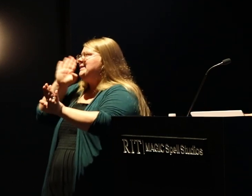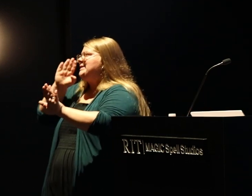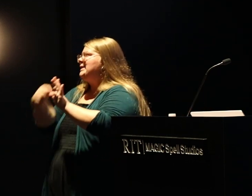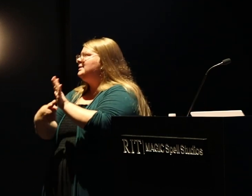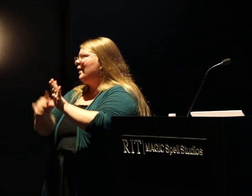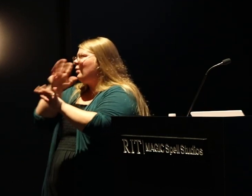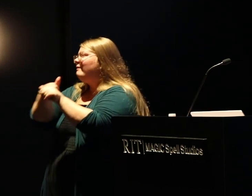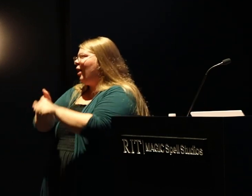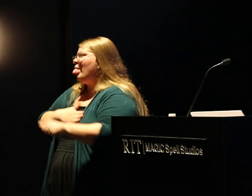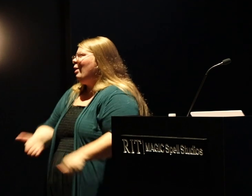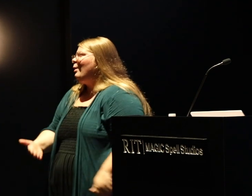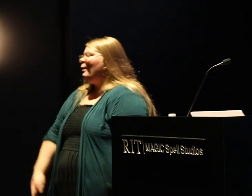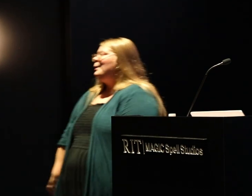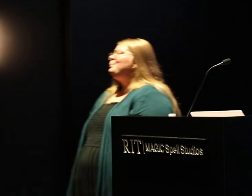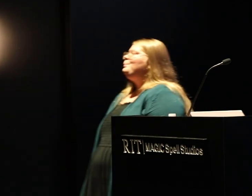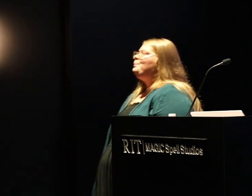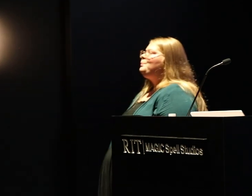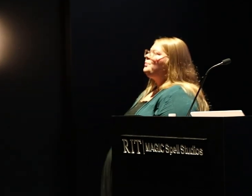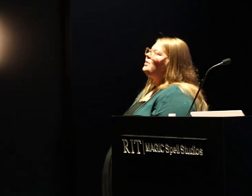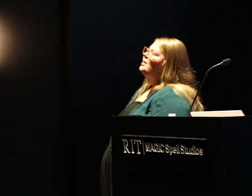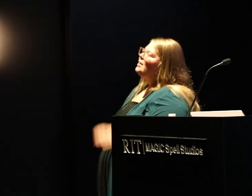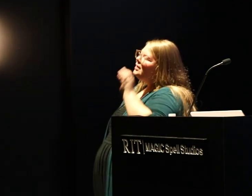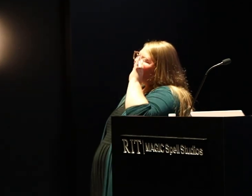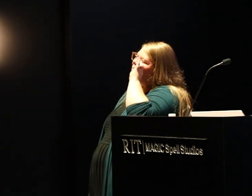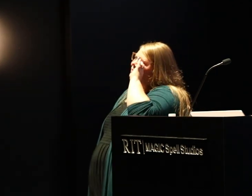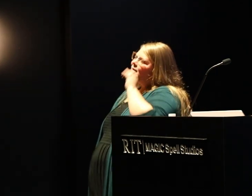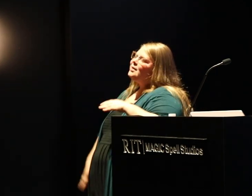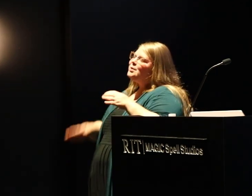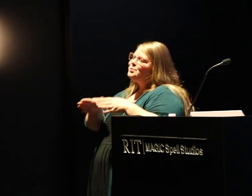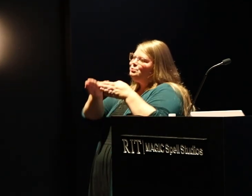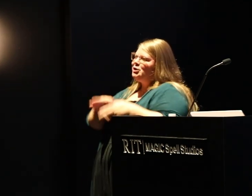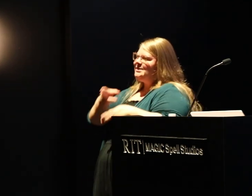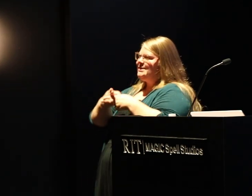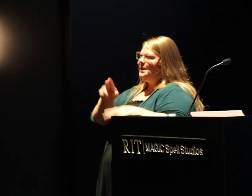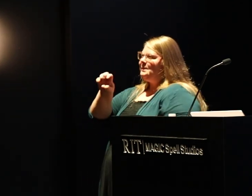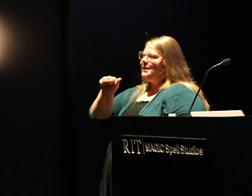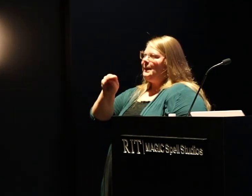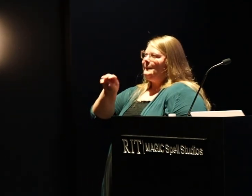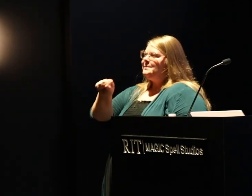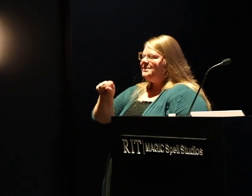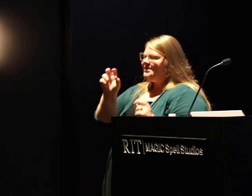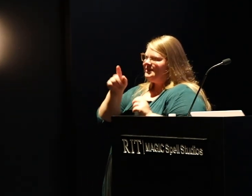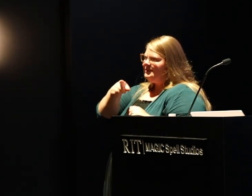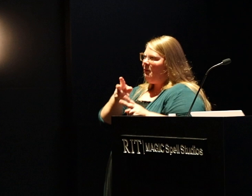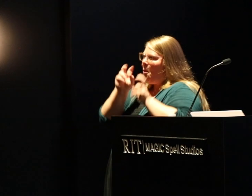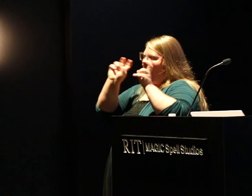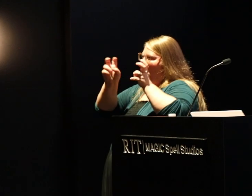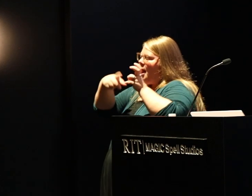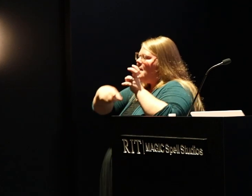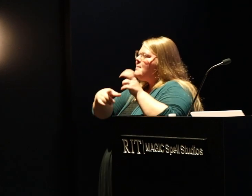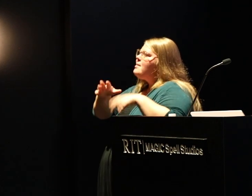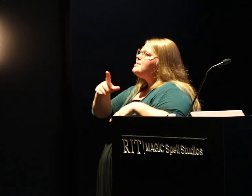This was an Eames quote. I don't know if Charles or Ray said this, but